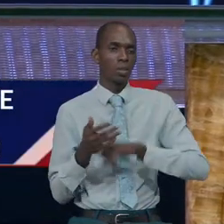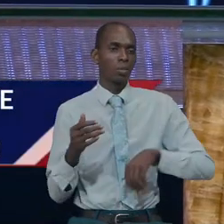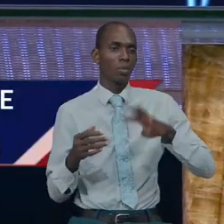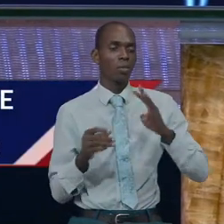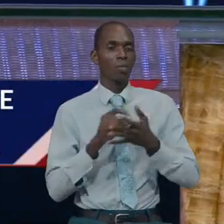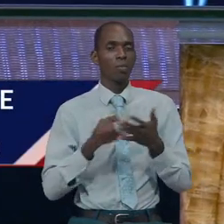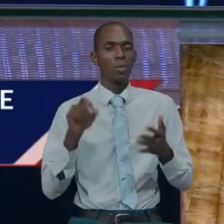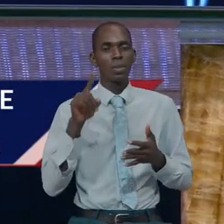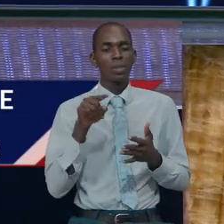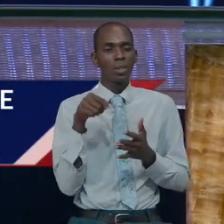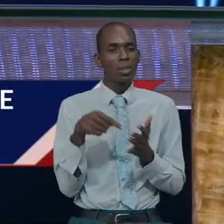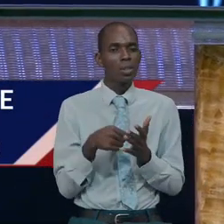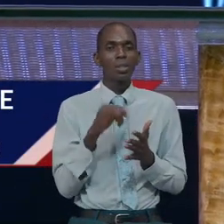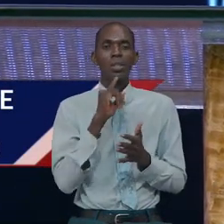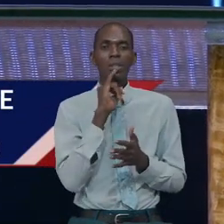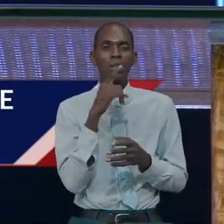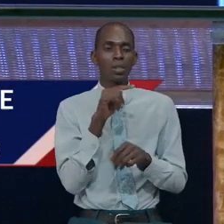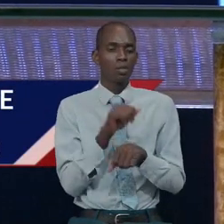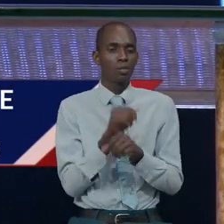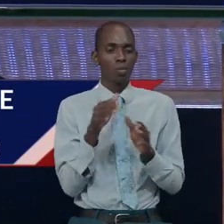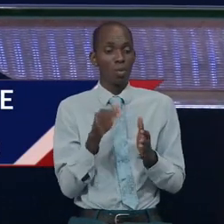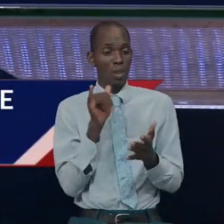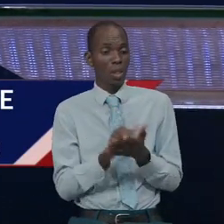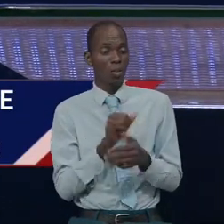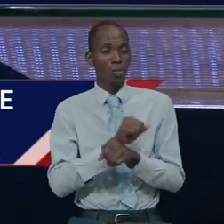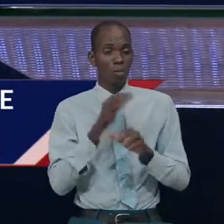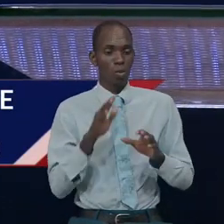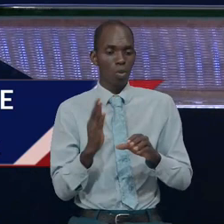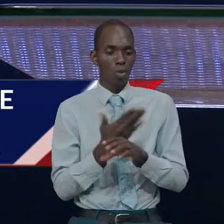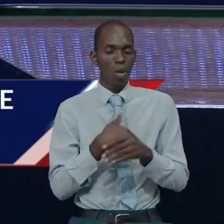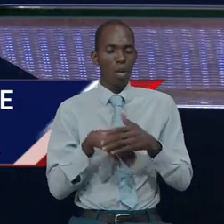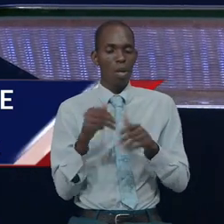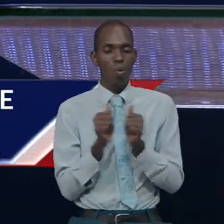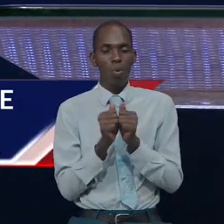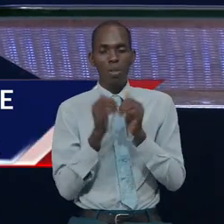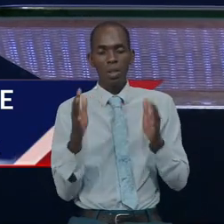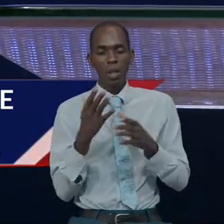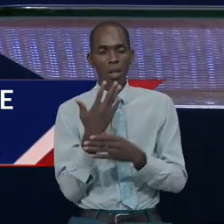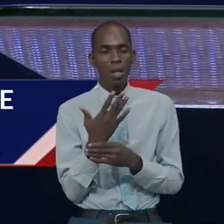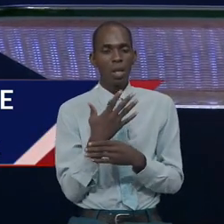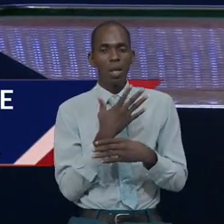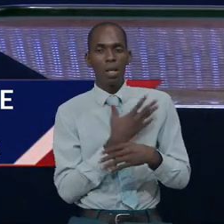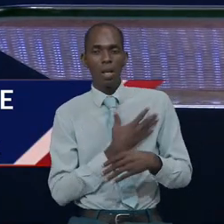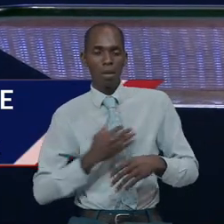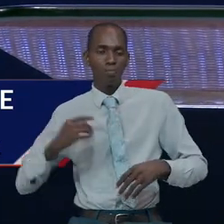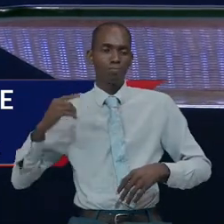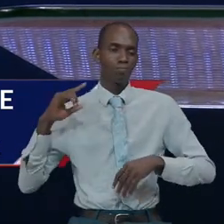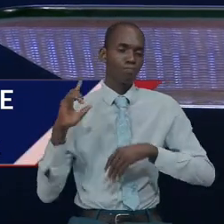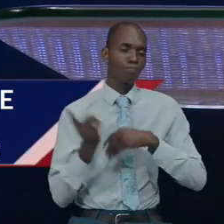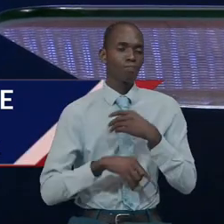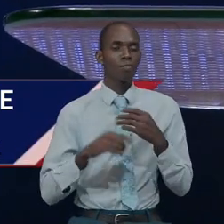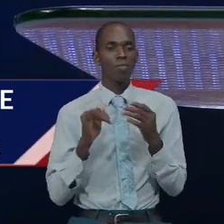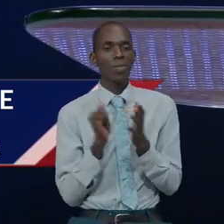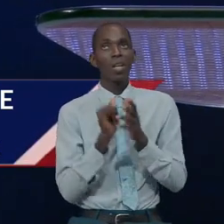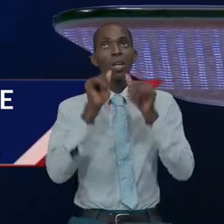This is the stone. That stone cut out without hands and smote that image,